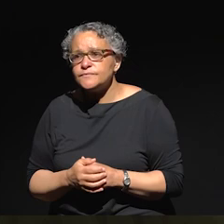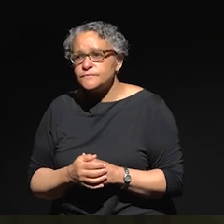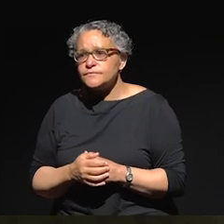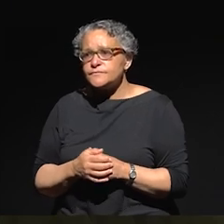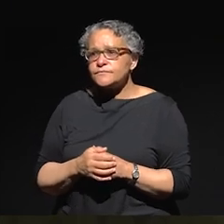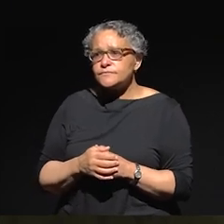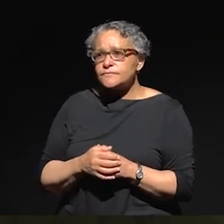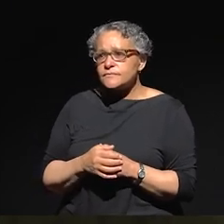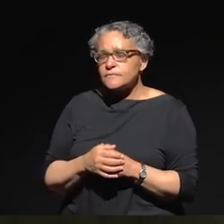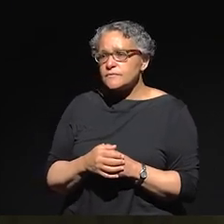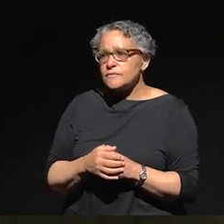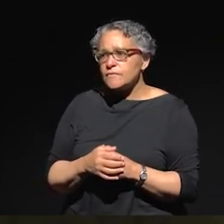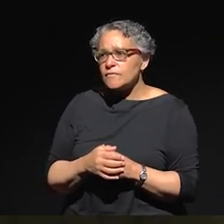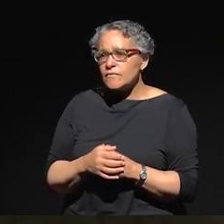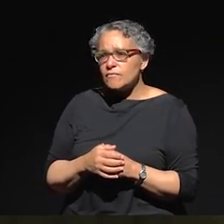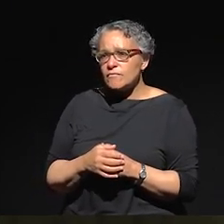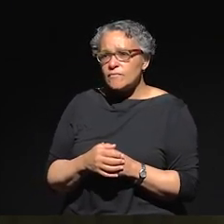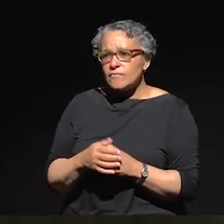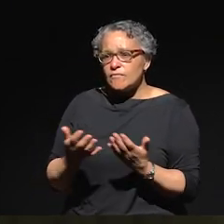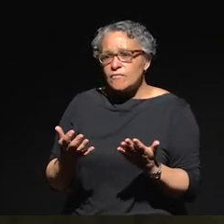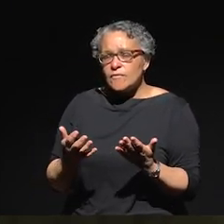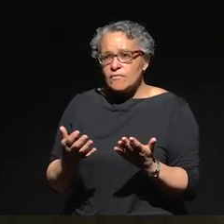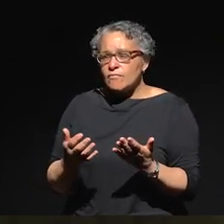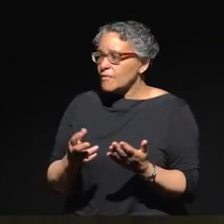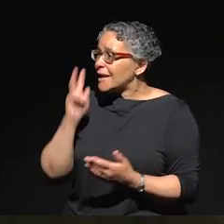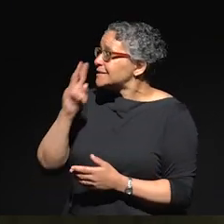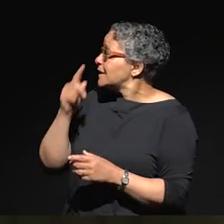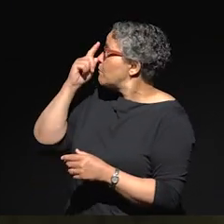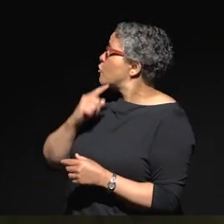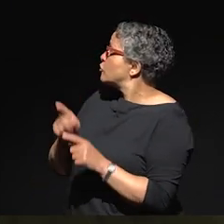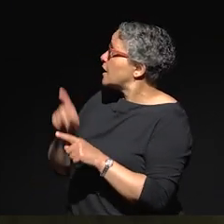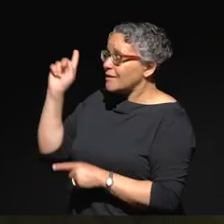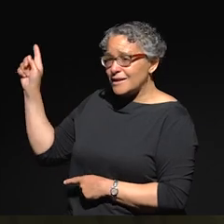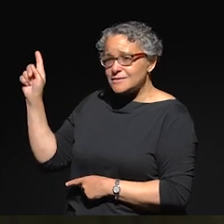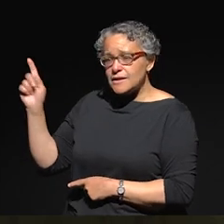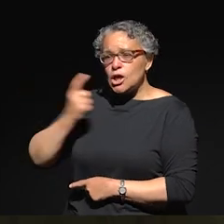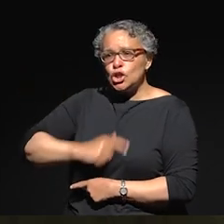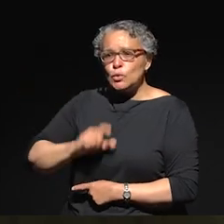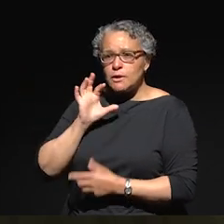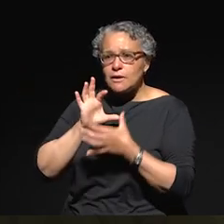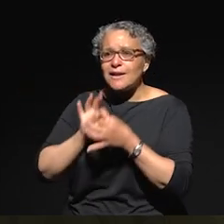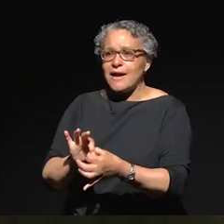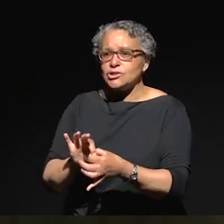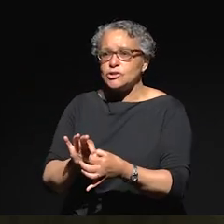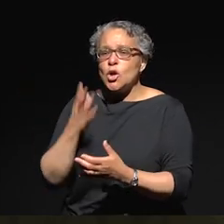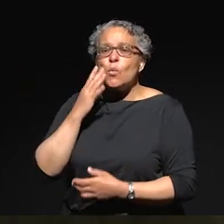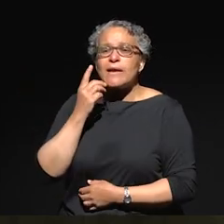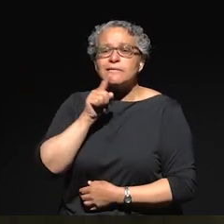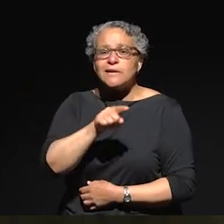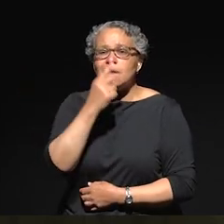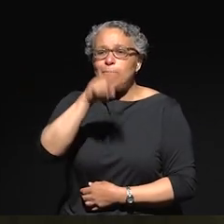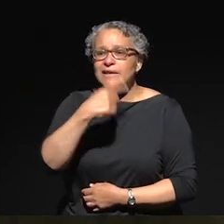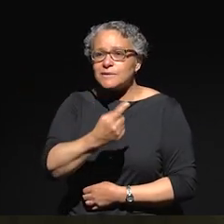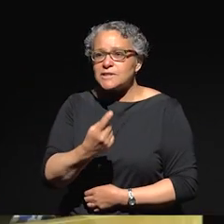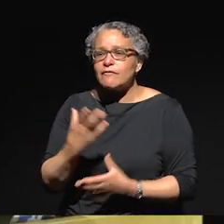Lincoln. And it also is seen in portraits like this. It is the human connection that he forges. When he paints himself with a friend,